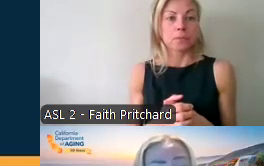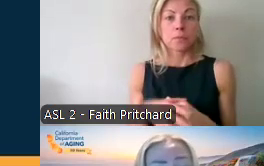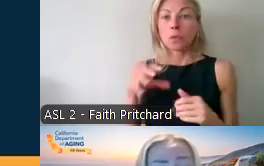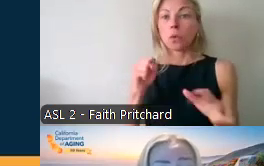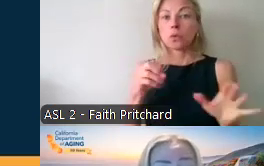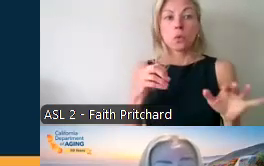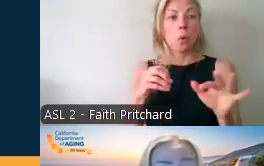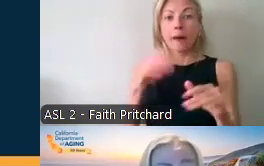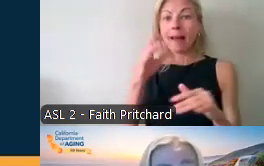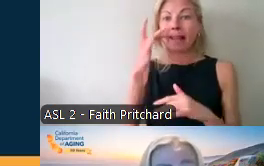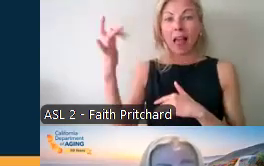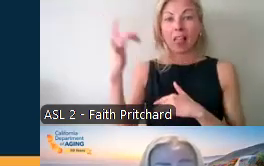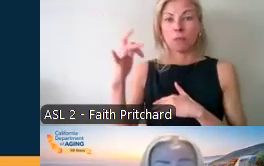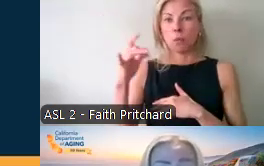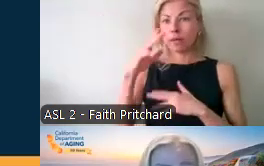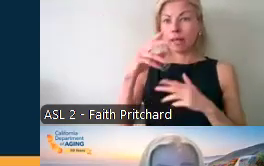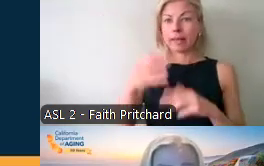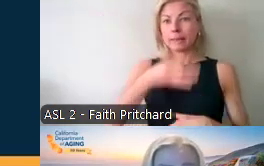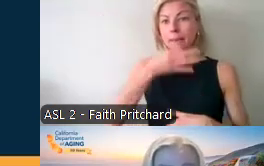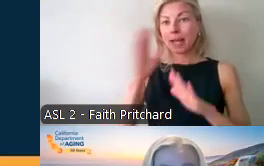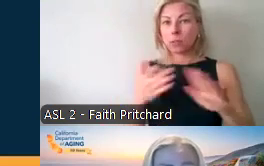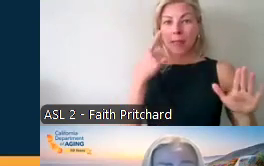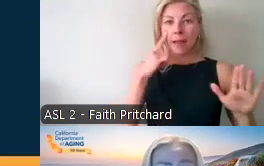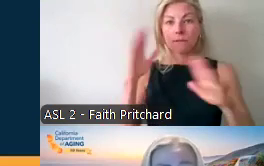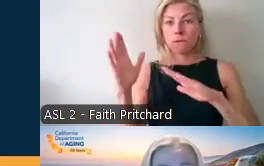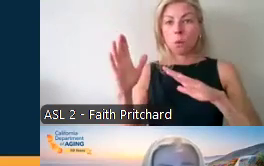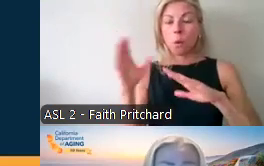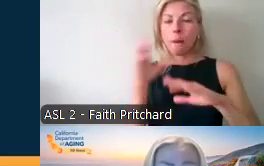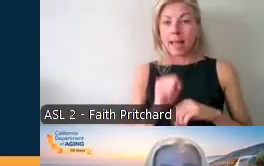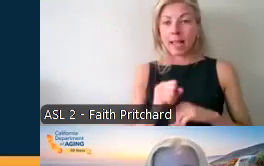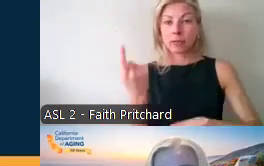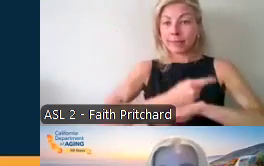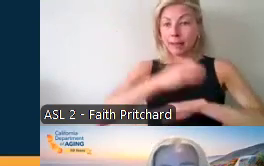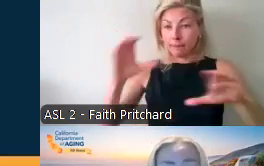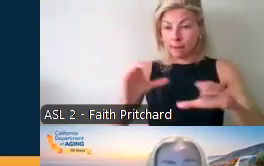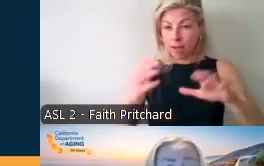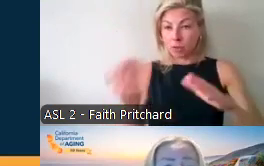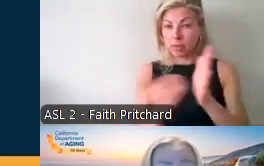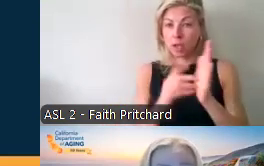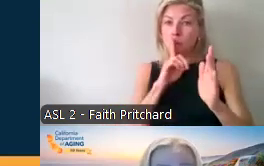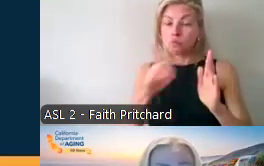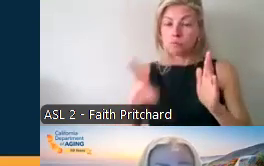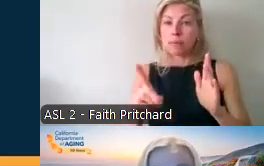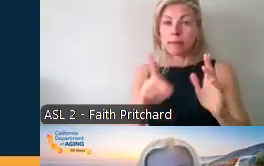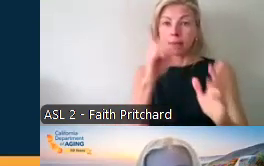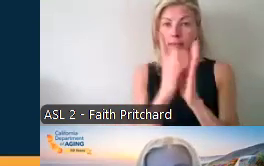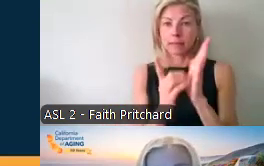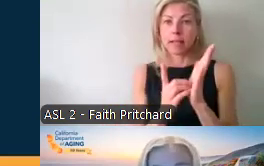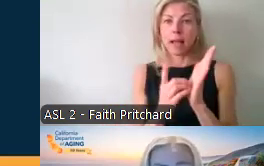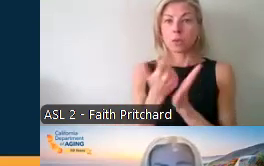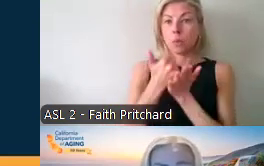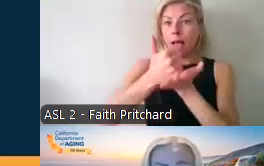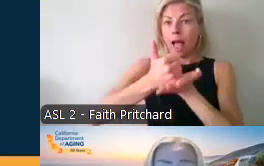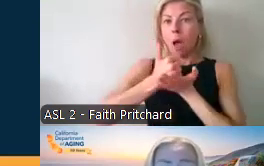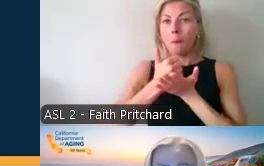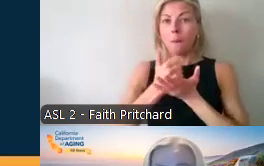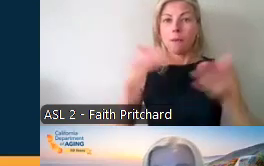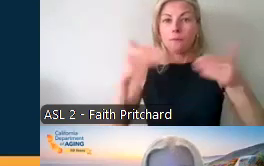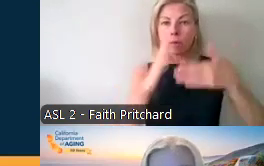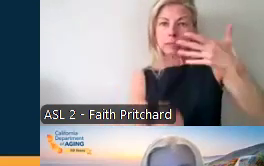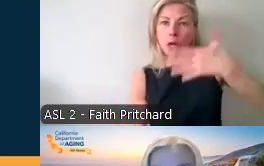So California's master plan for aging and our day of action is, again, really designed to help us focus on the highest priority issues